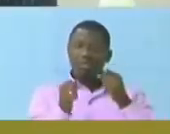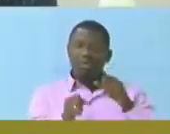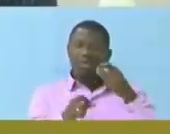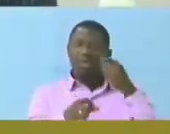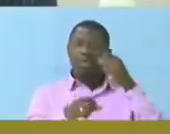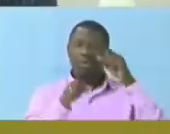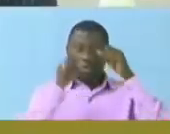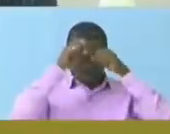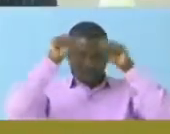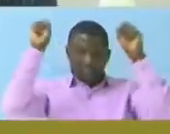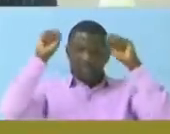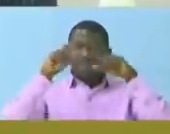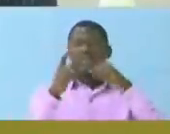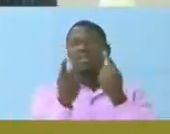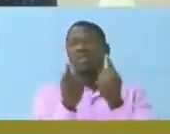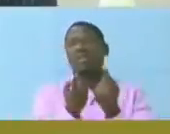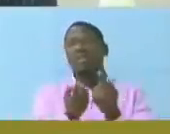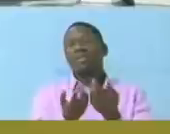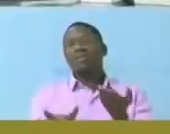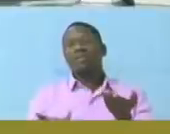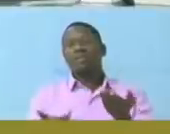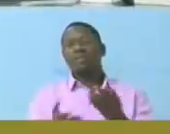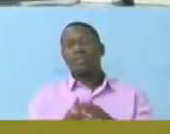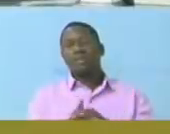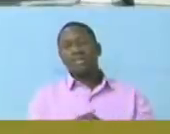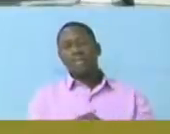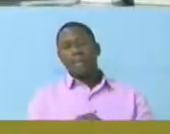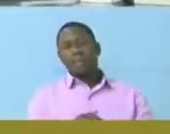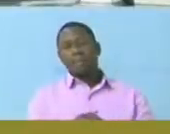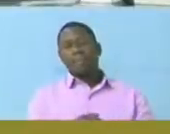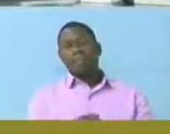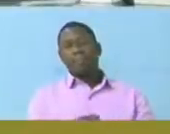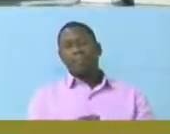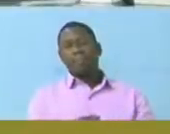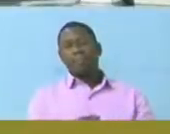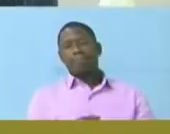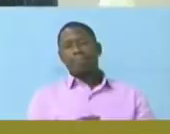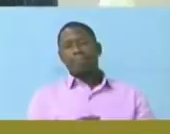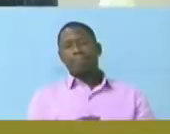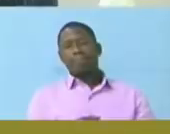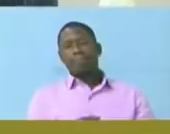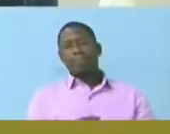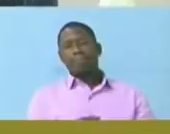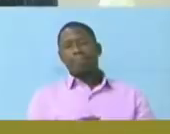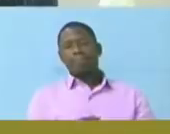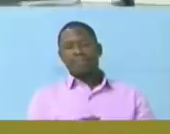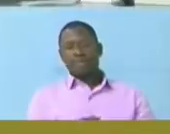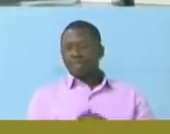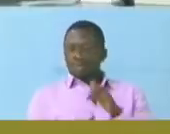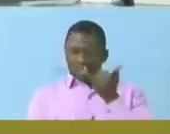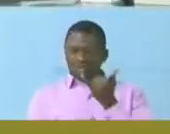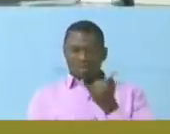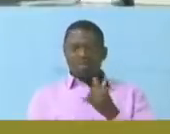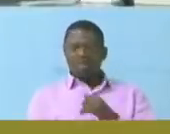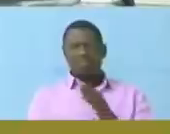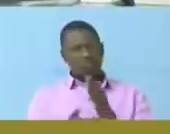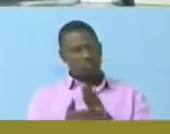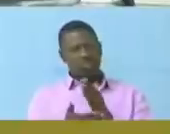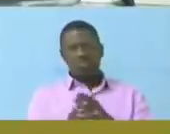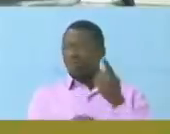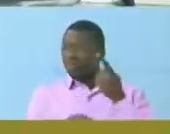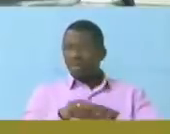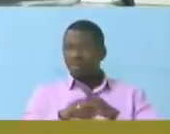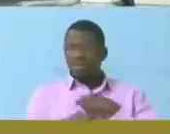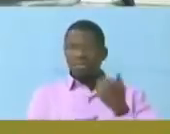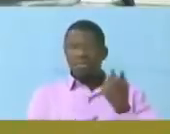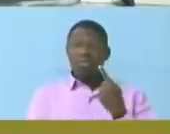landi mano kanje checkpoint wol do kawltinya o mum kulate wuntinya re dem yalon ko e masakunda la fengol tinya of course sometimes they don't even only